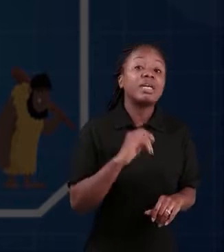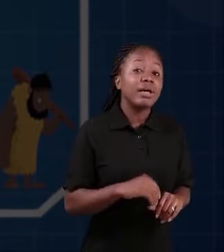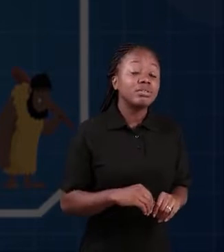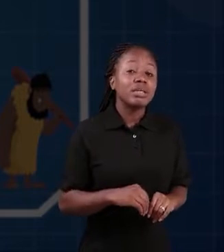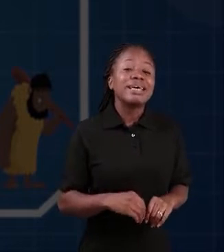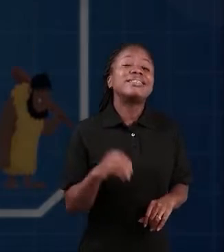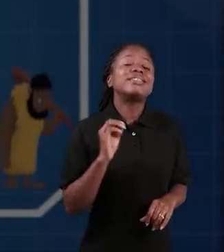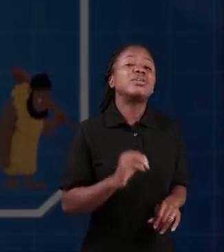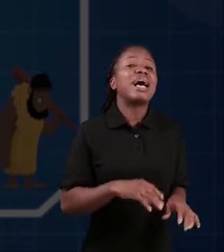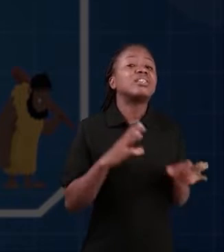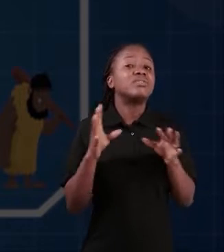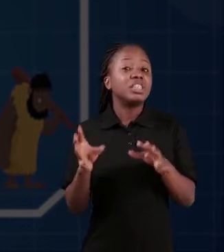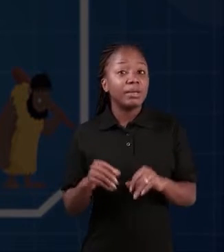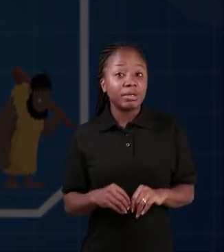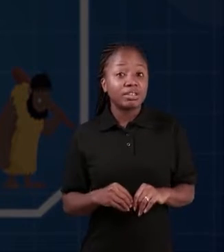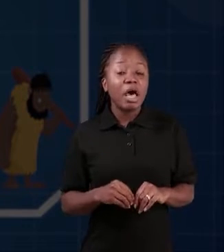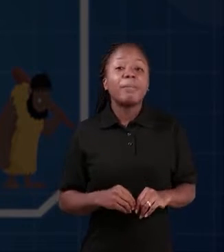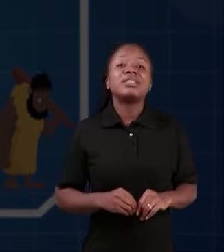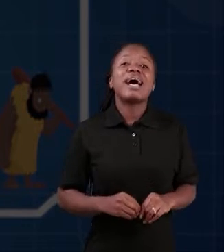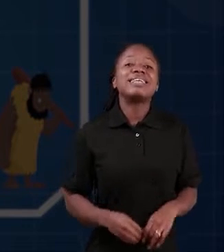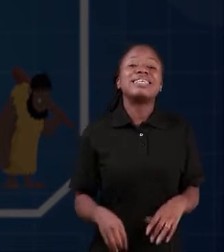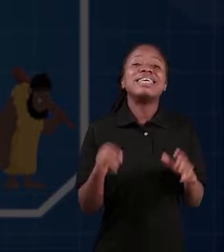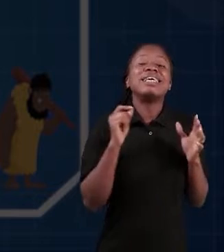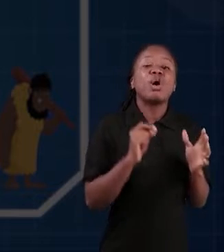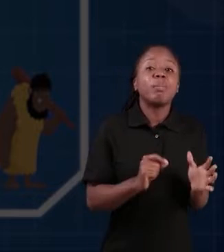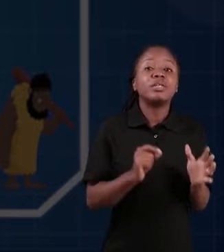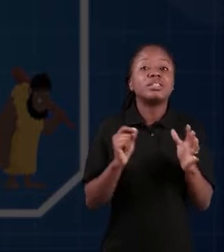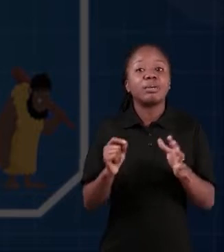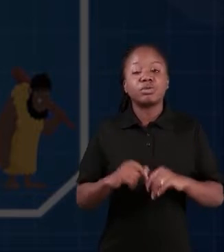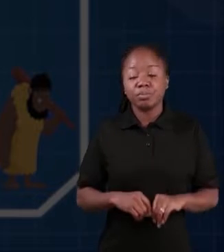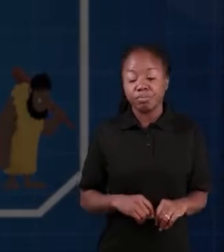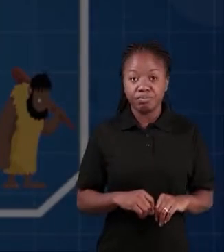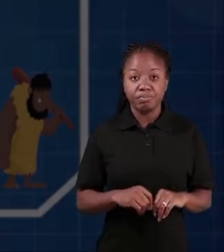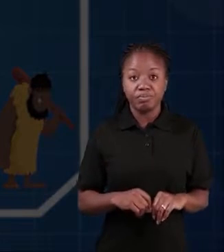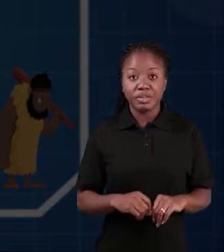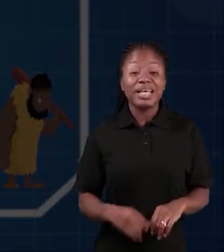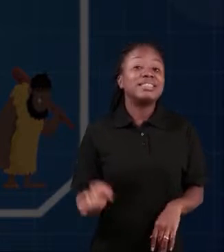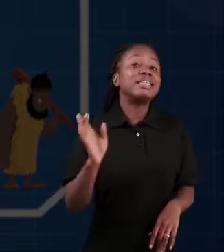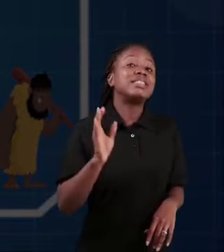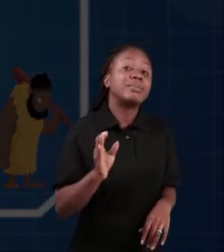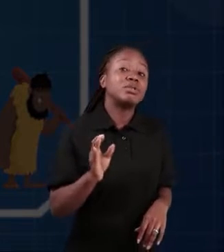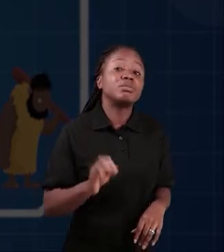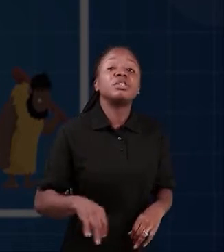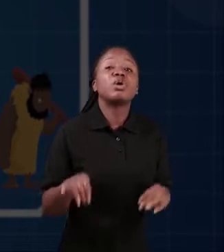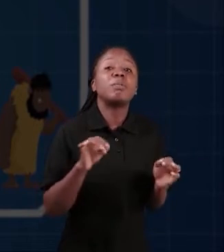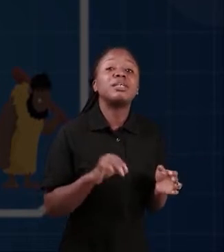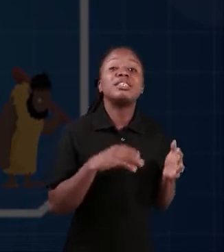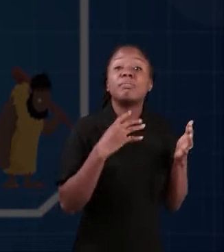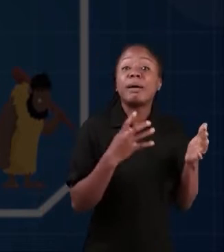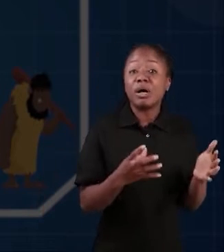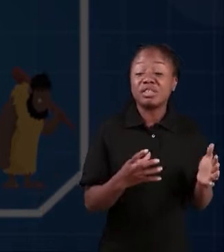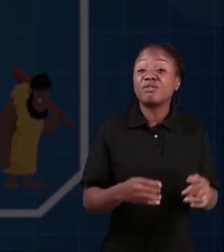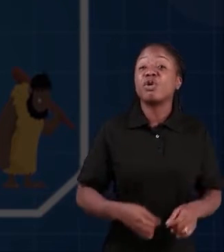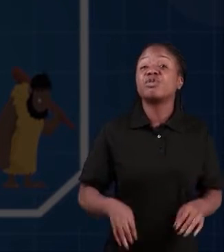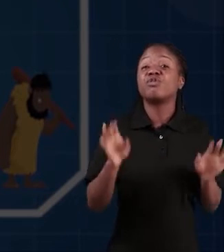In reptiles, it still has three chambers, but it has an incomplete septum. This septum is complete